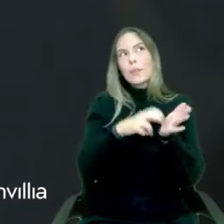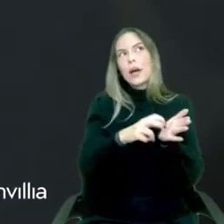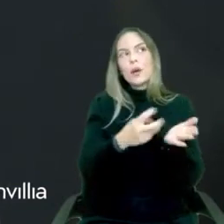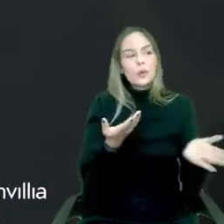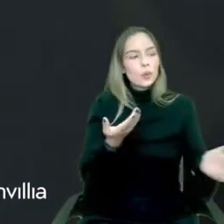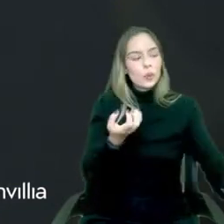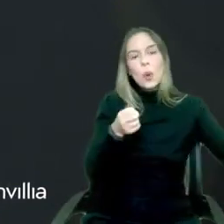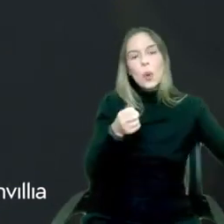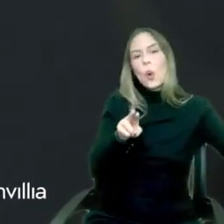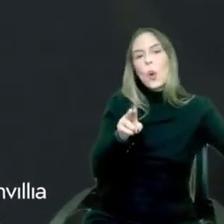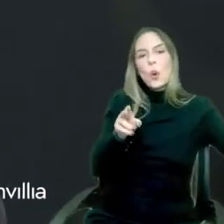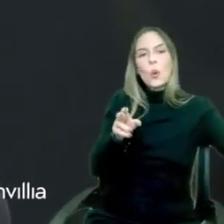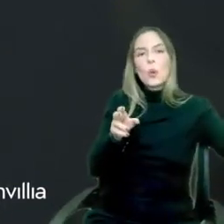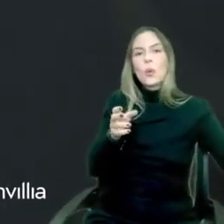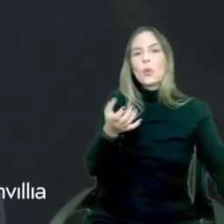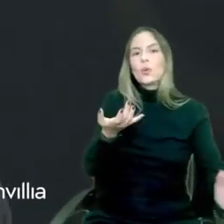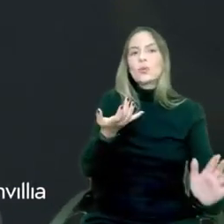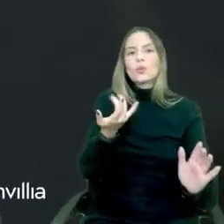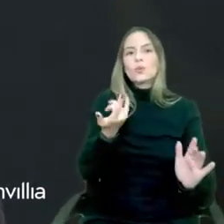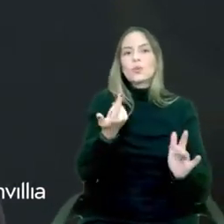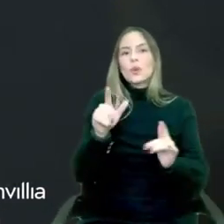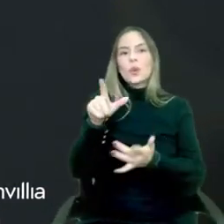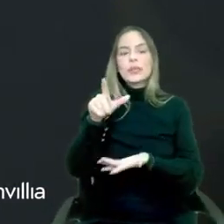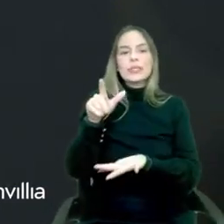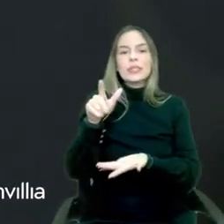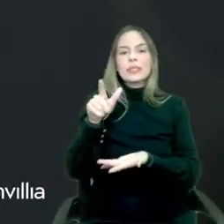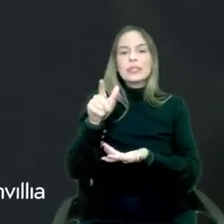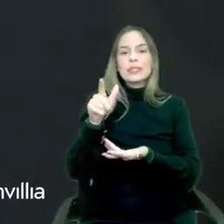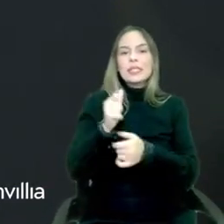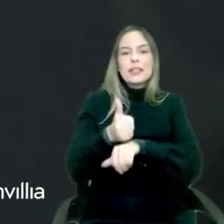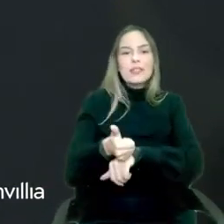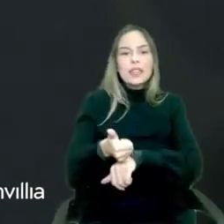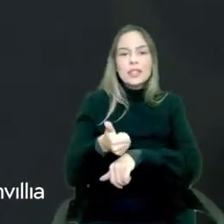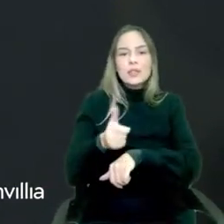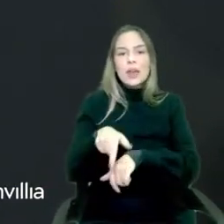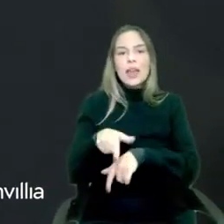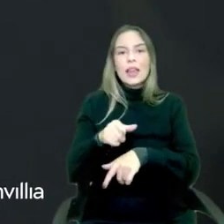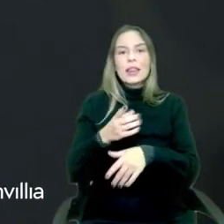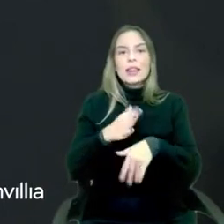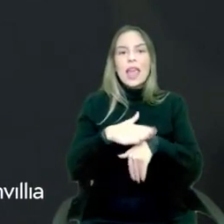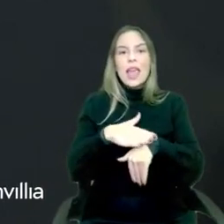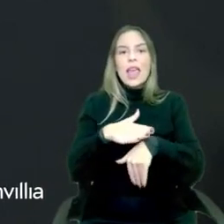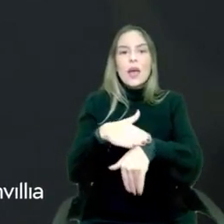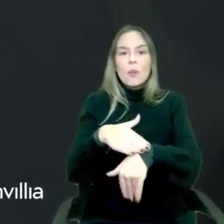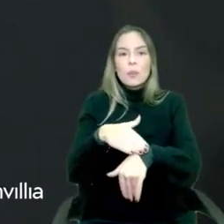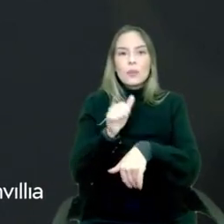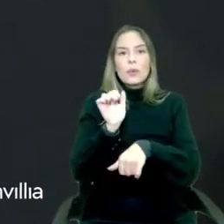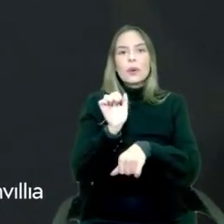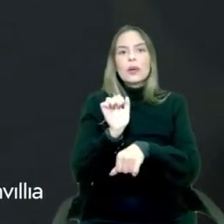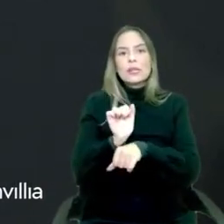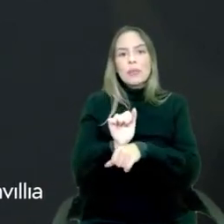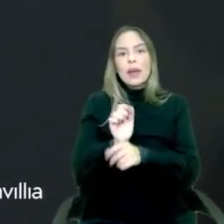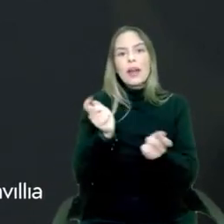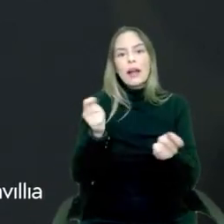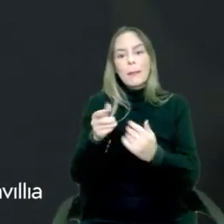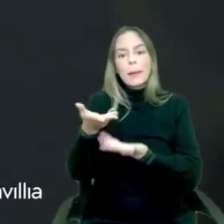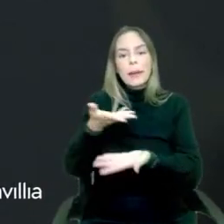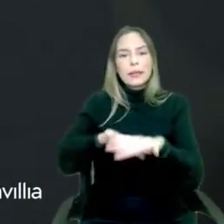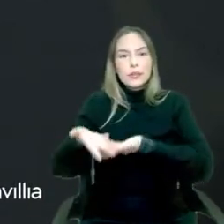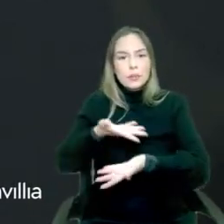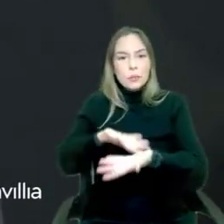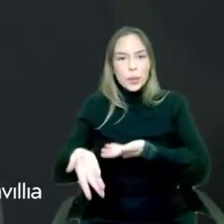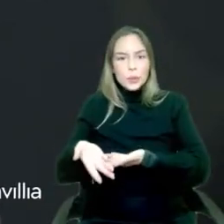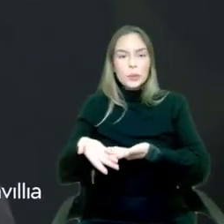and actually taking a long time to get to the thing you actually need to happen. My hope, I guess, is